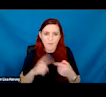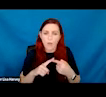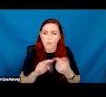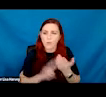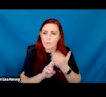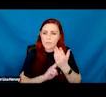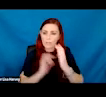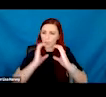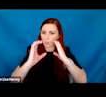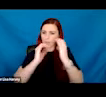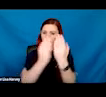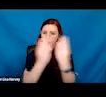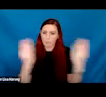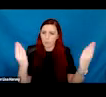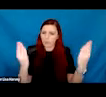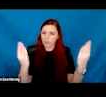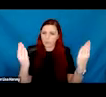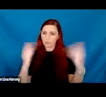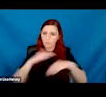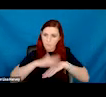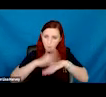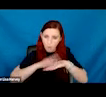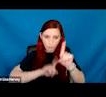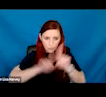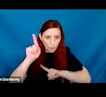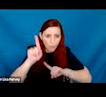further enhance the accessibility of the spaces.